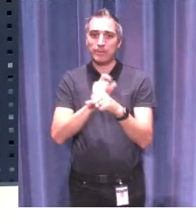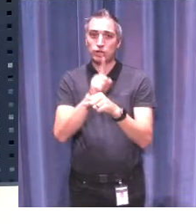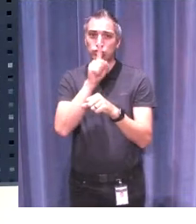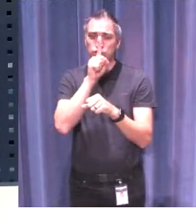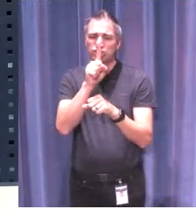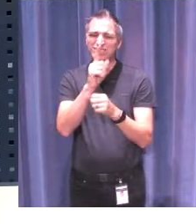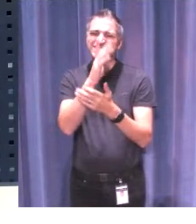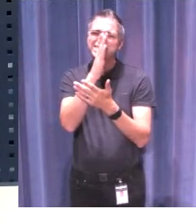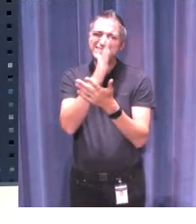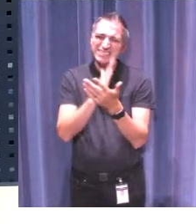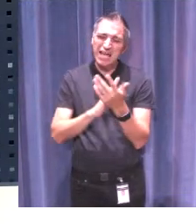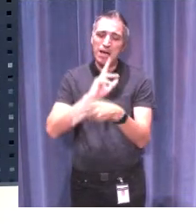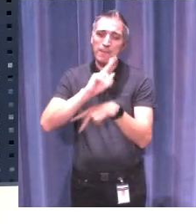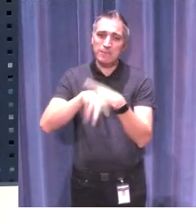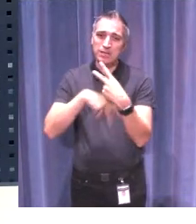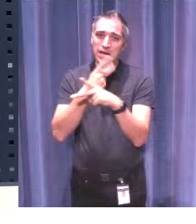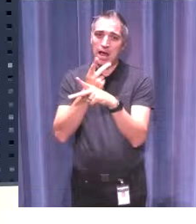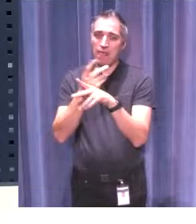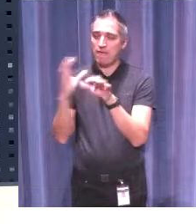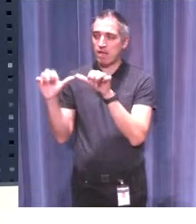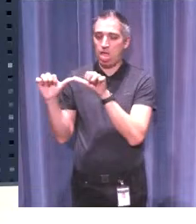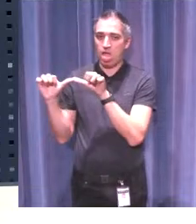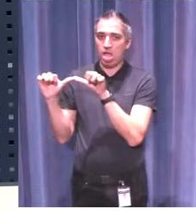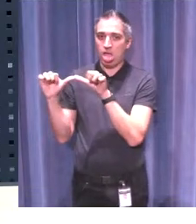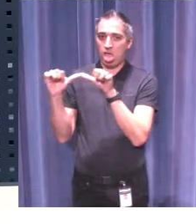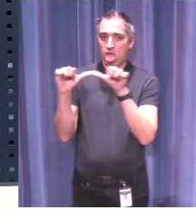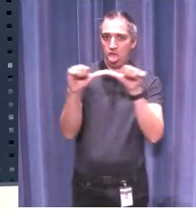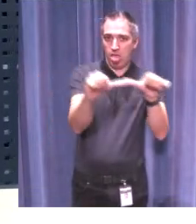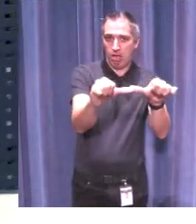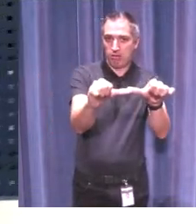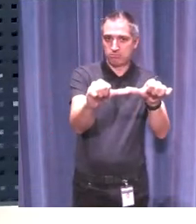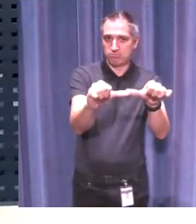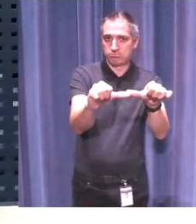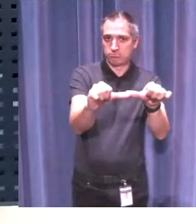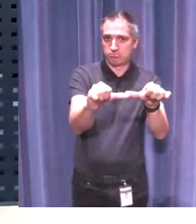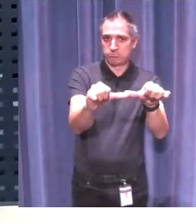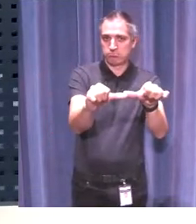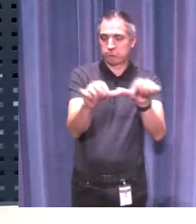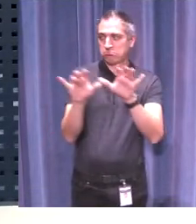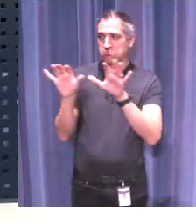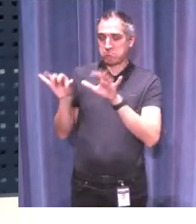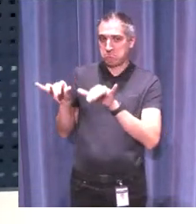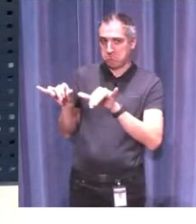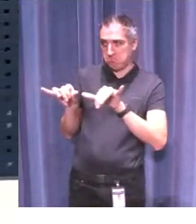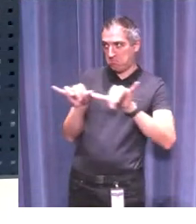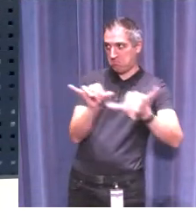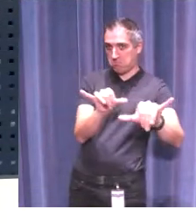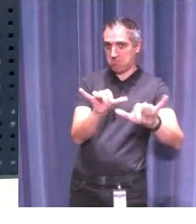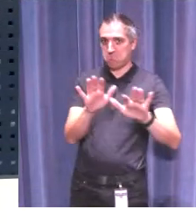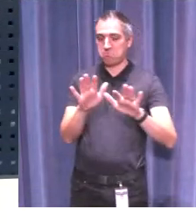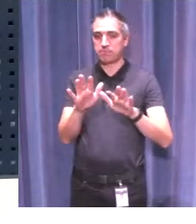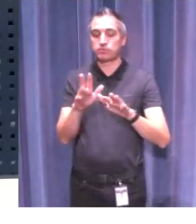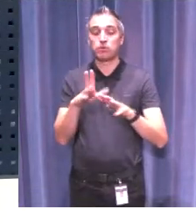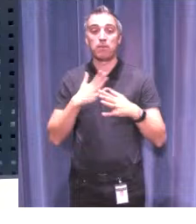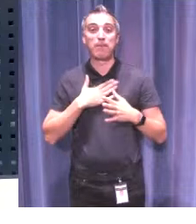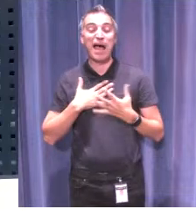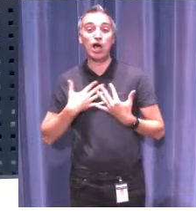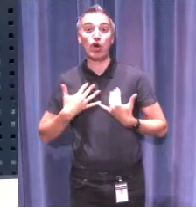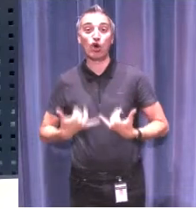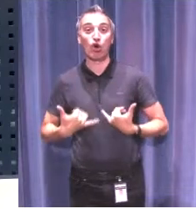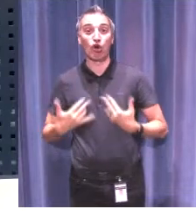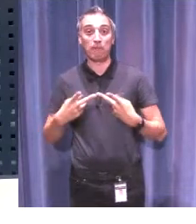some degree of continuity within the college. And so with my current